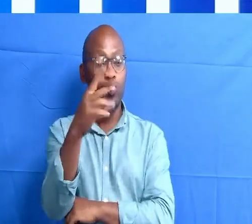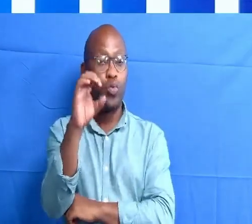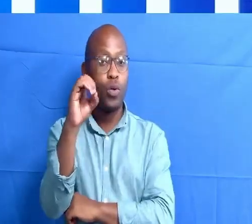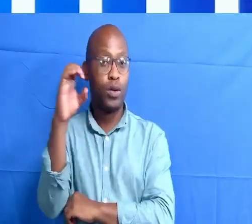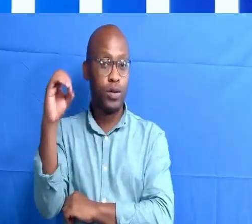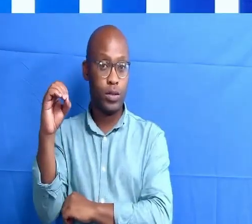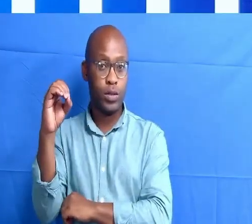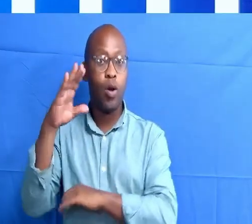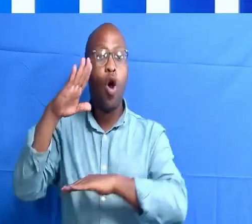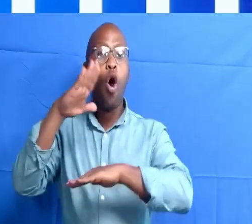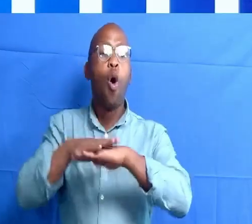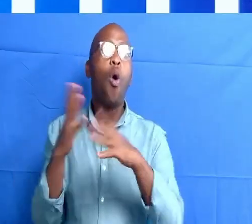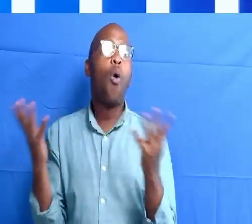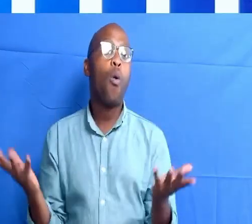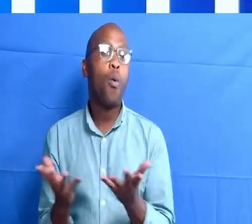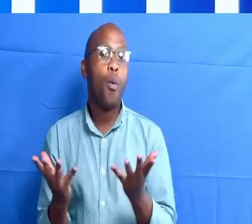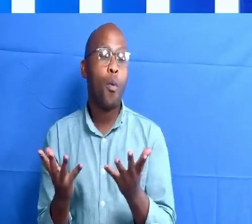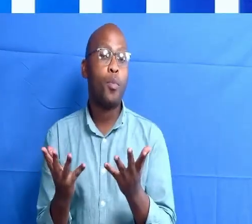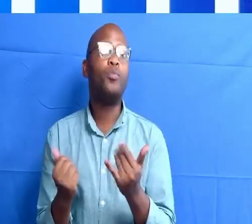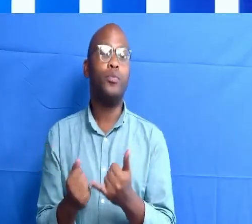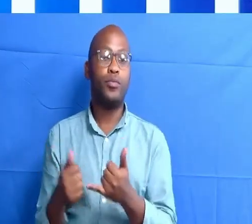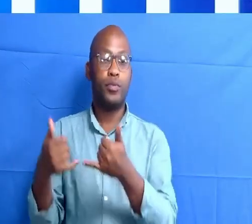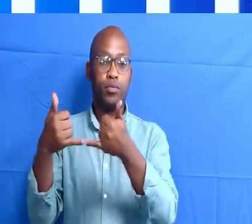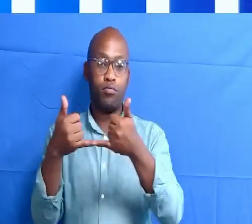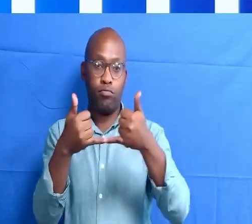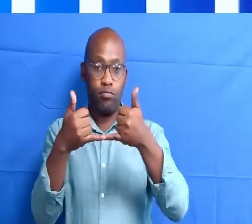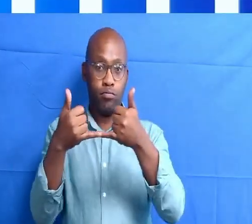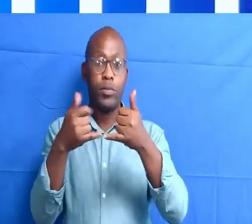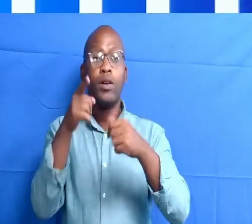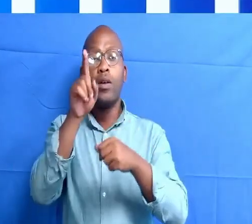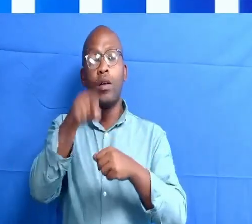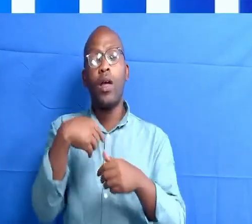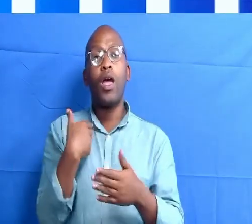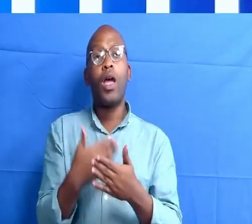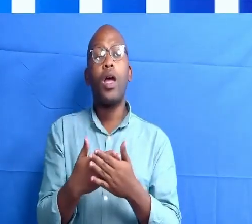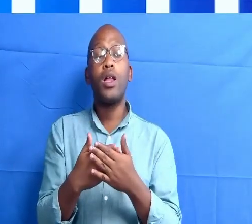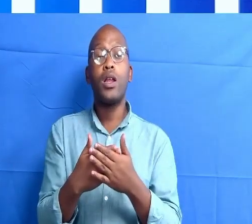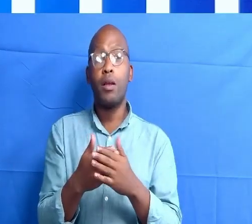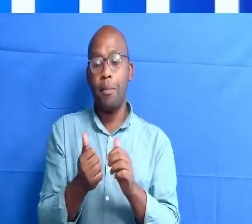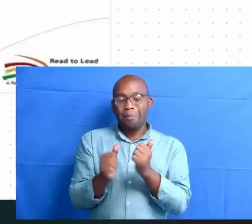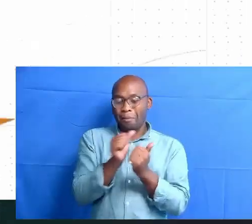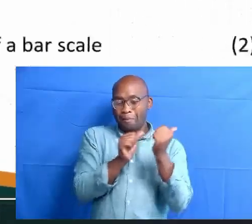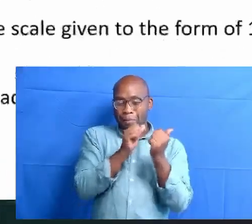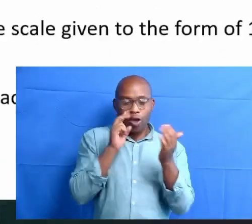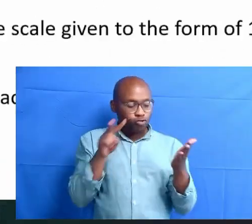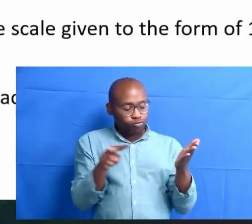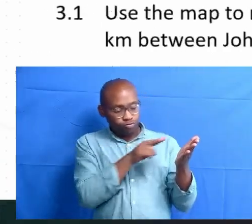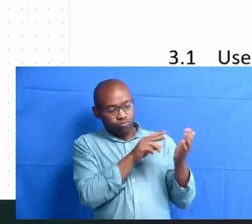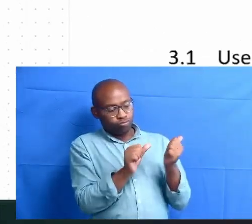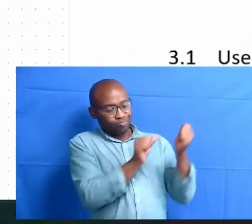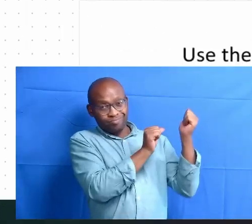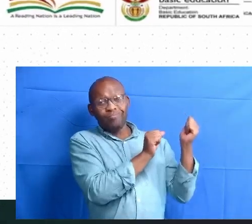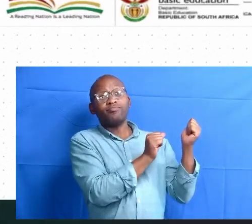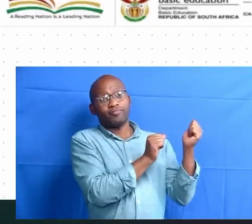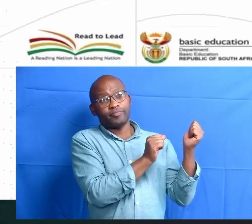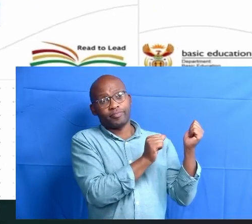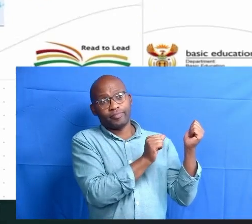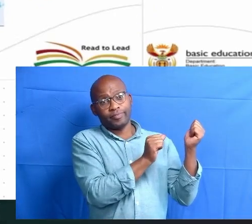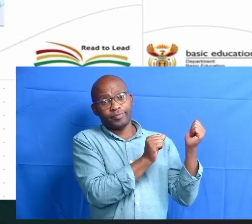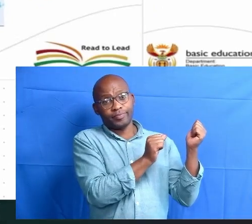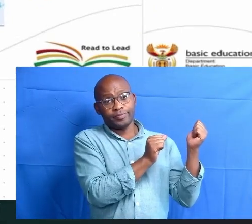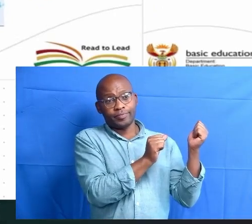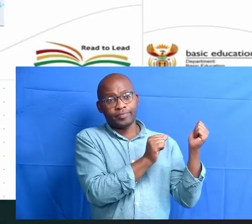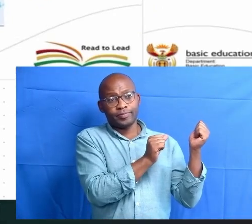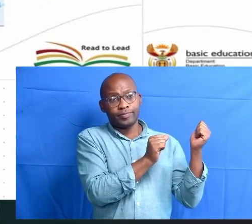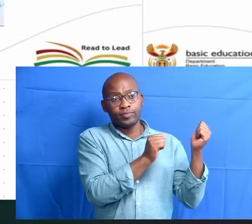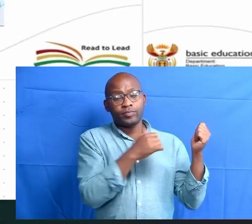200 on the scales. Remember, to measuring it again, we can go back and check whether we are going to measuring with the scale.